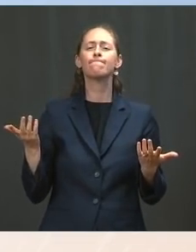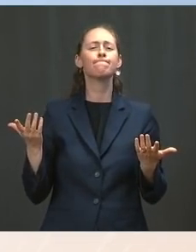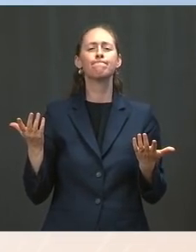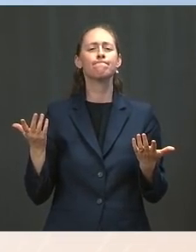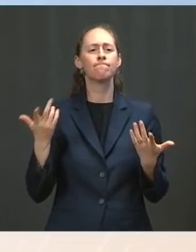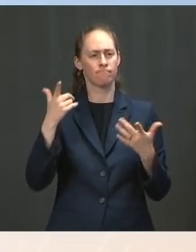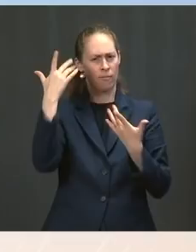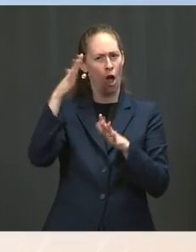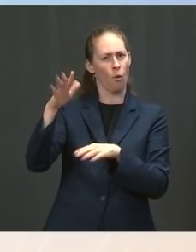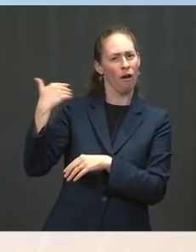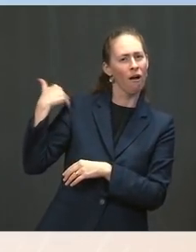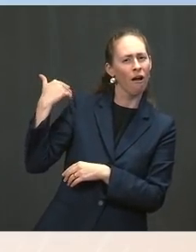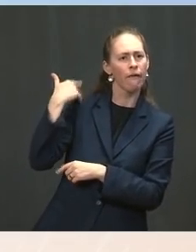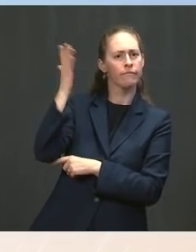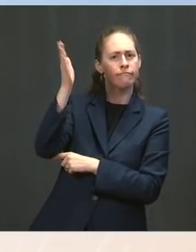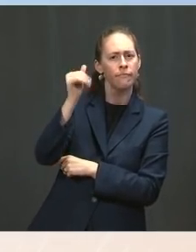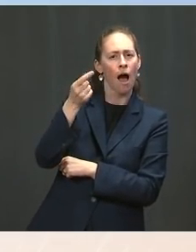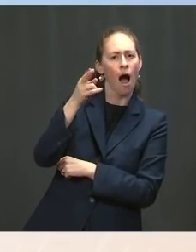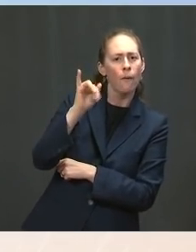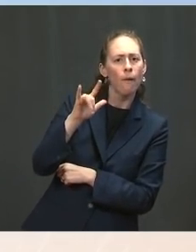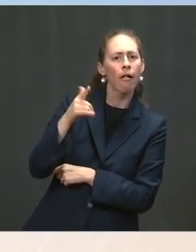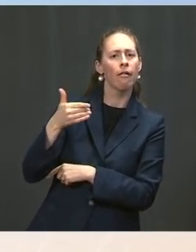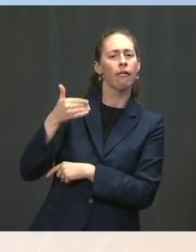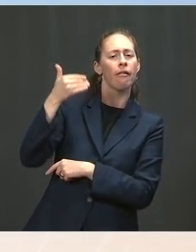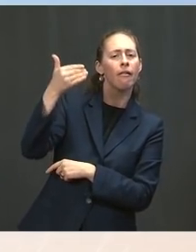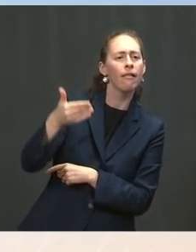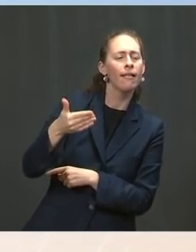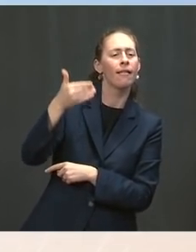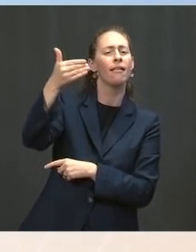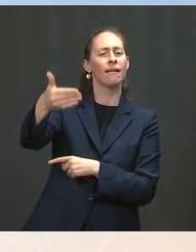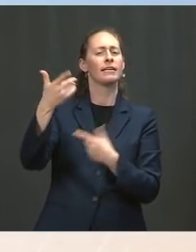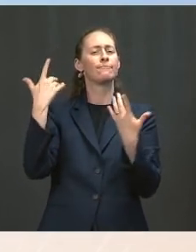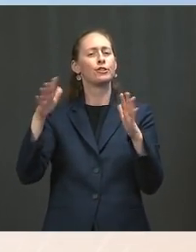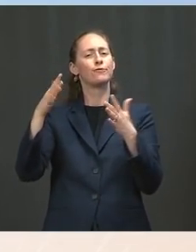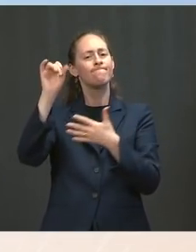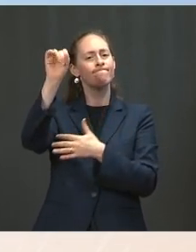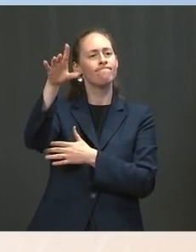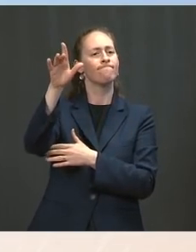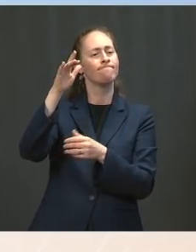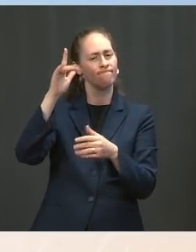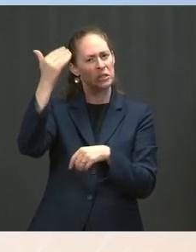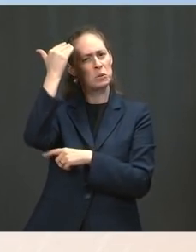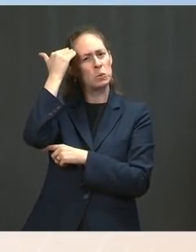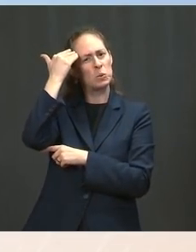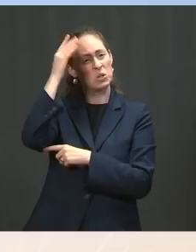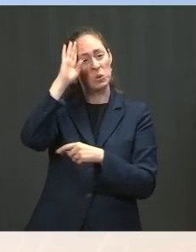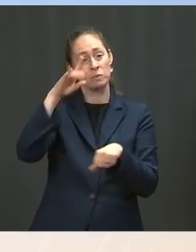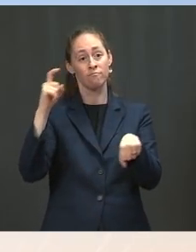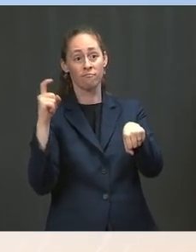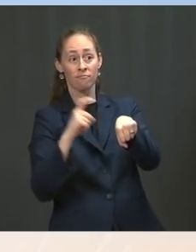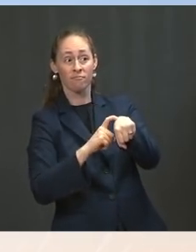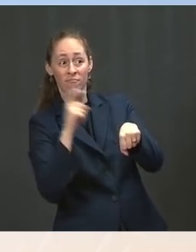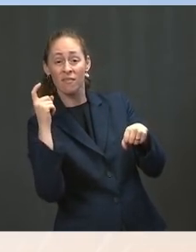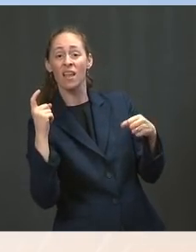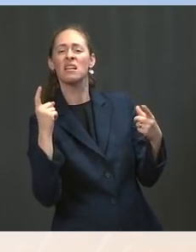comments he has made since then, he has been clear that that could mean difficult times in Afghanistan. We have been clear-eyed about this from the